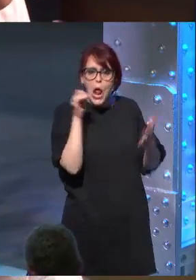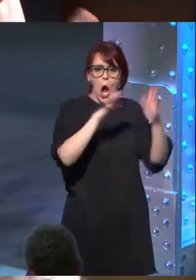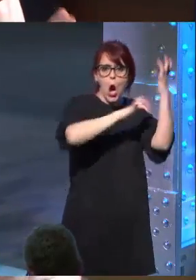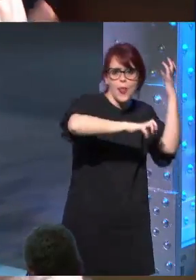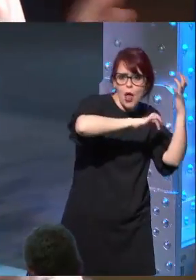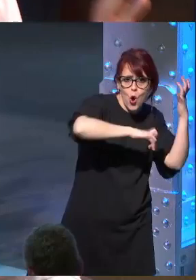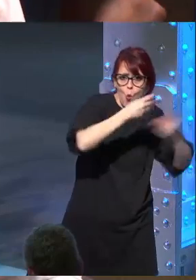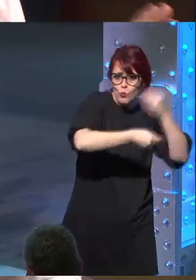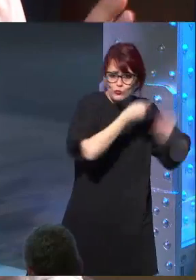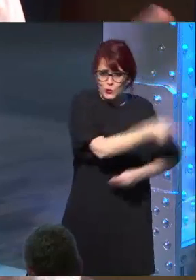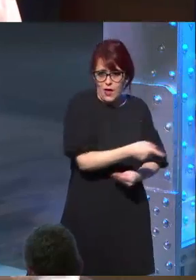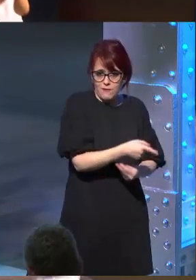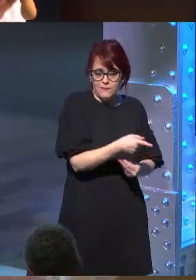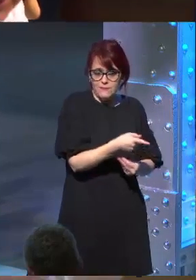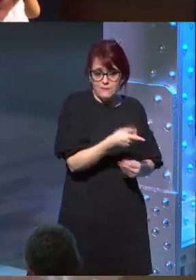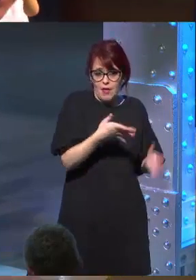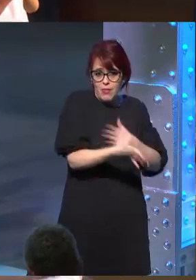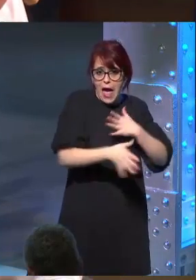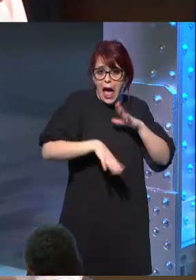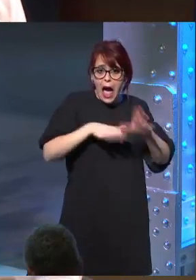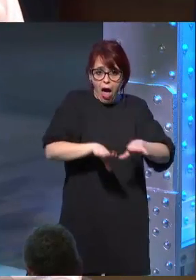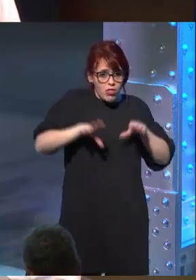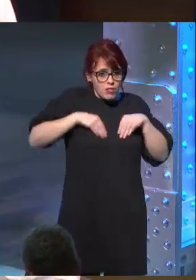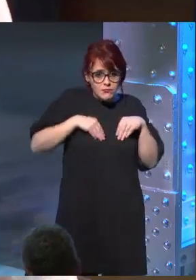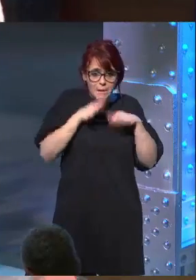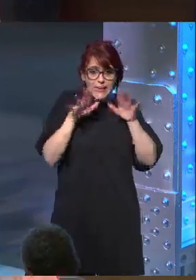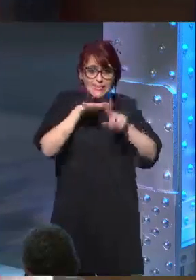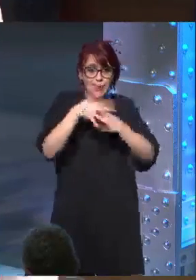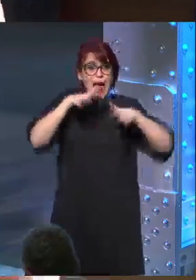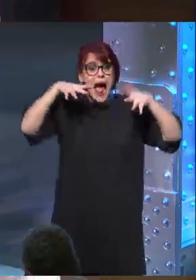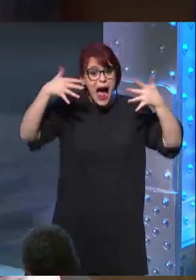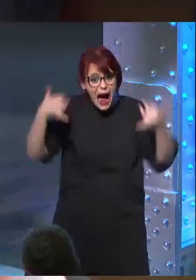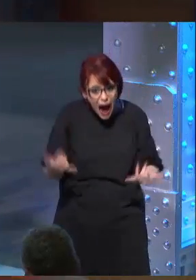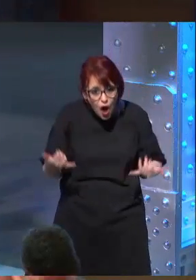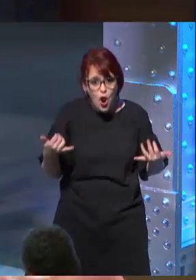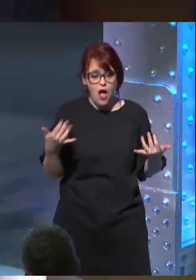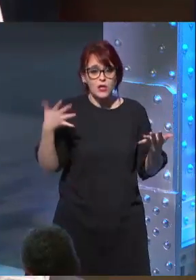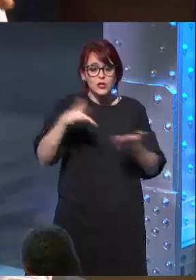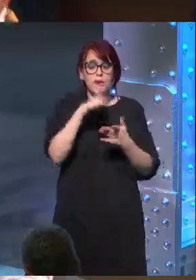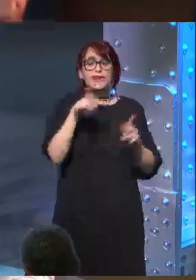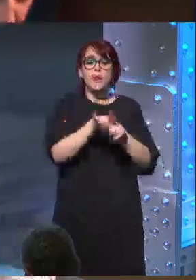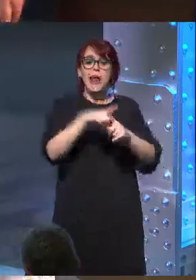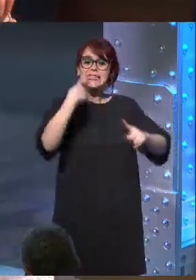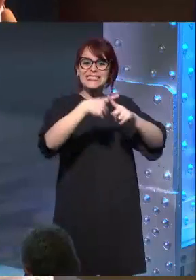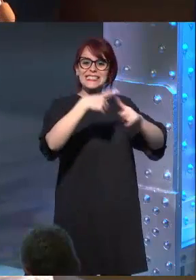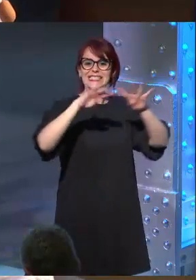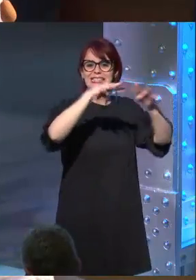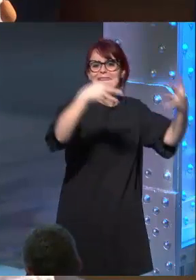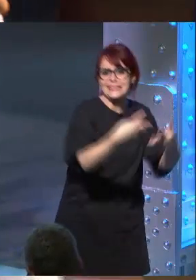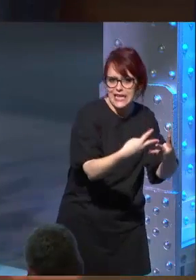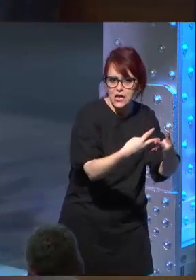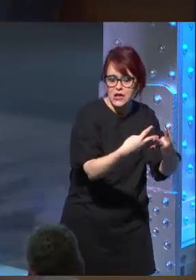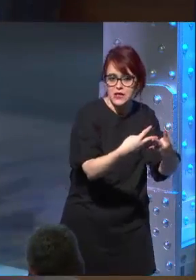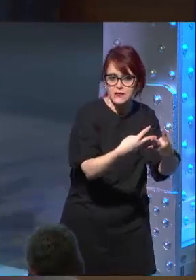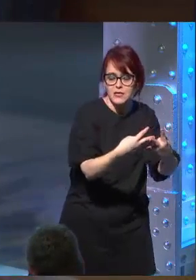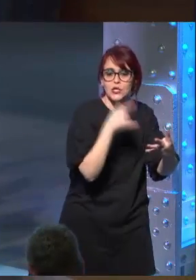It's very difficult to find any crime where there's no technological device involved, and this is something we need to take into account.